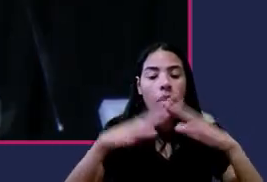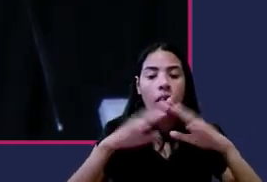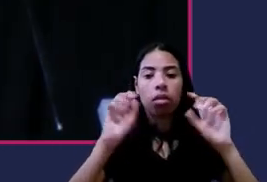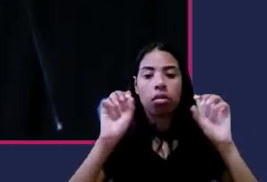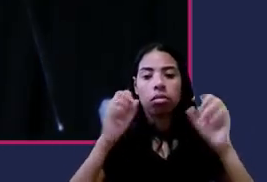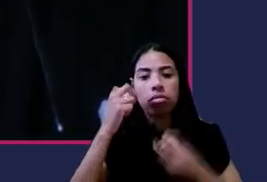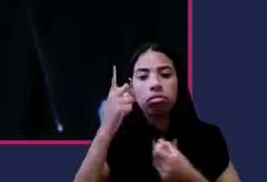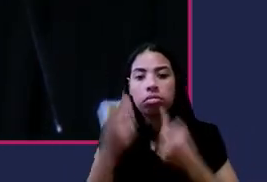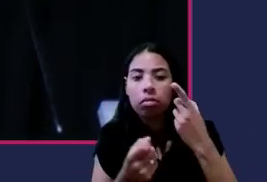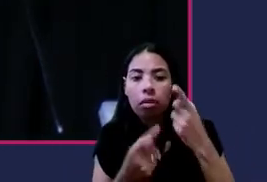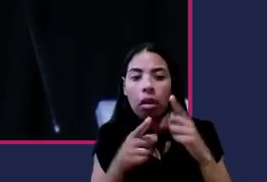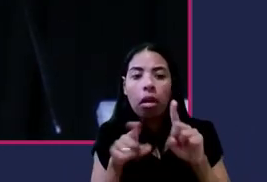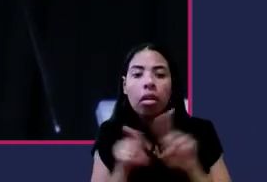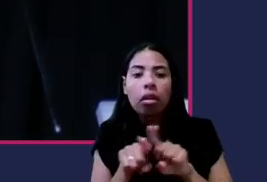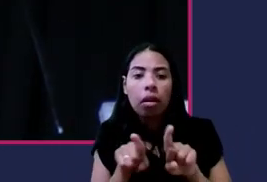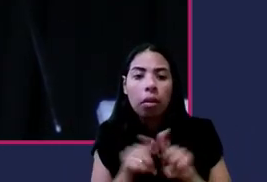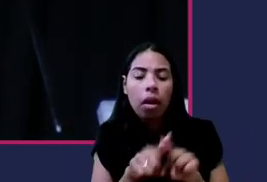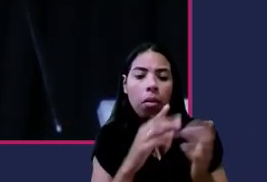we have the Cenário